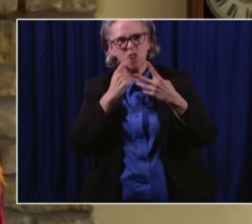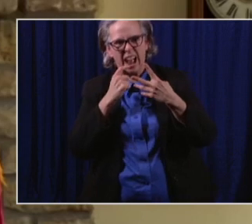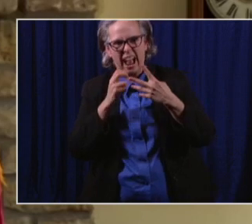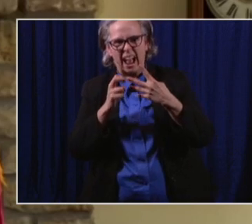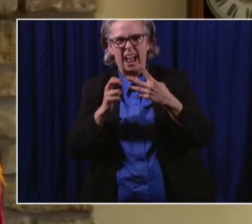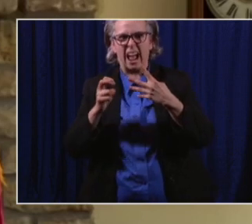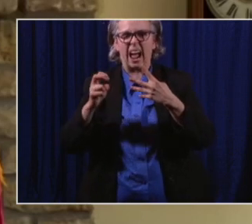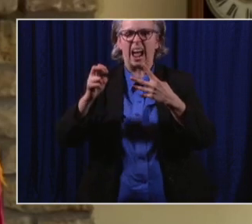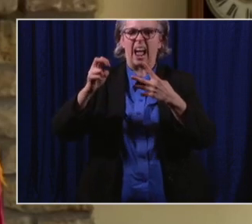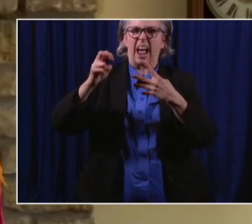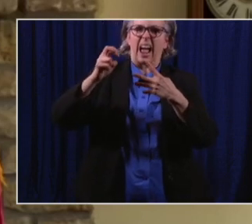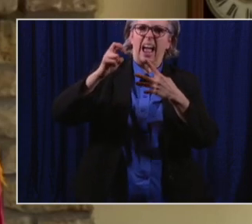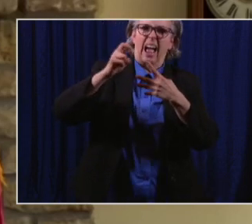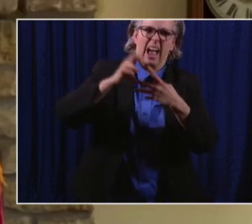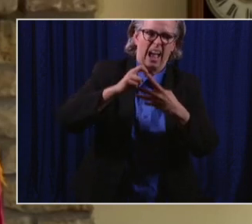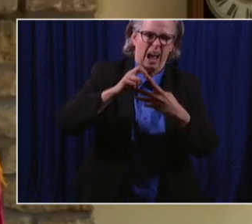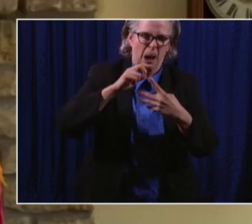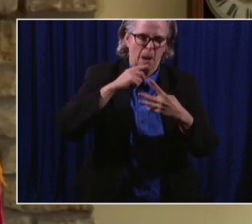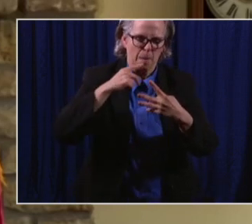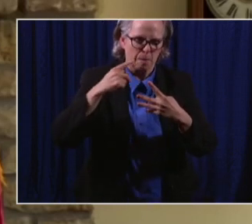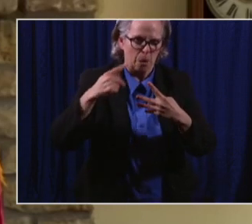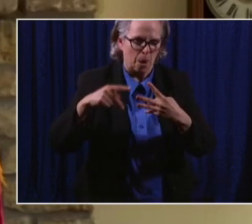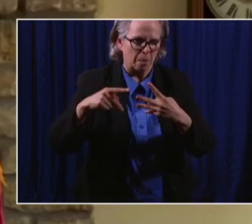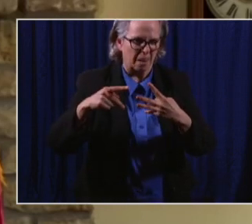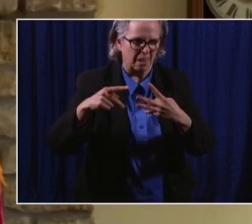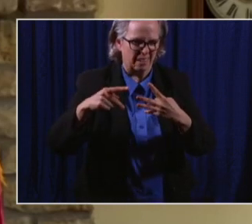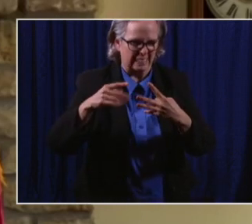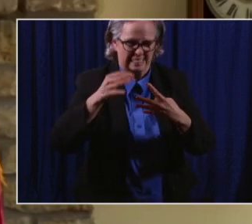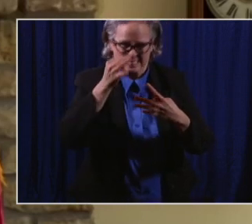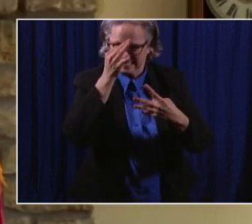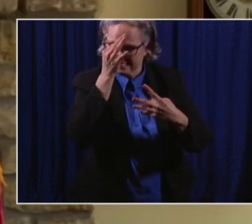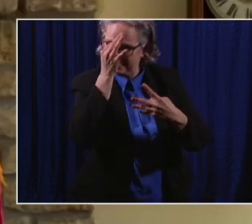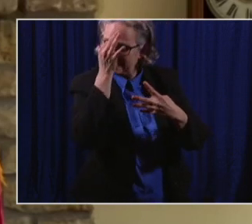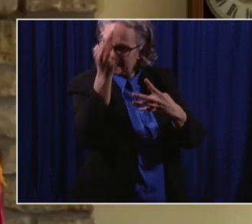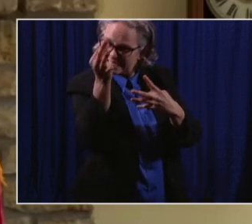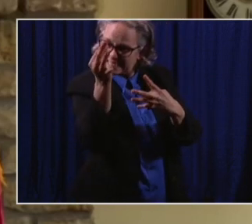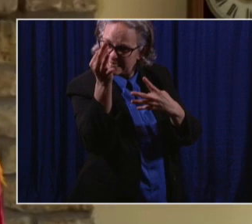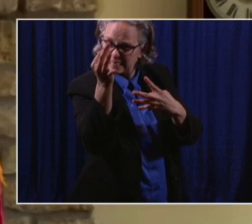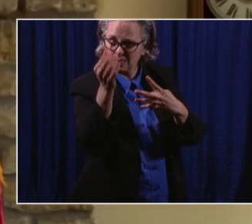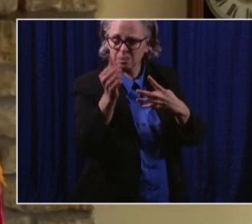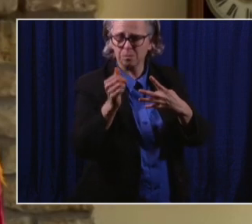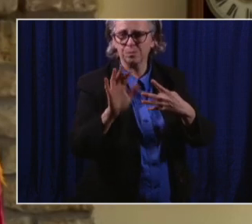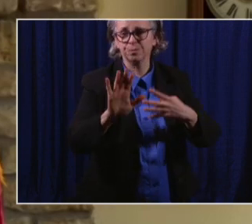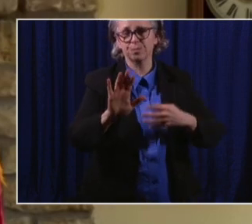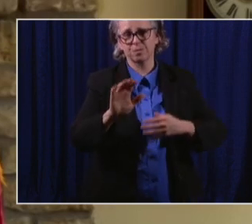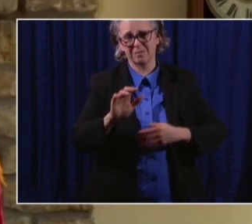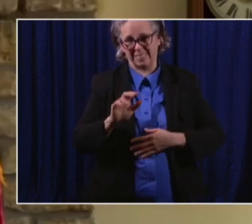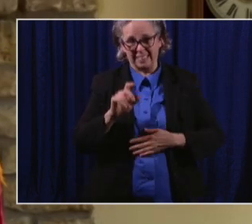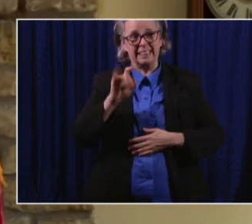of course, there would be potentially the purple there. But if they would go purple,